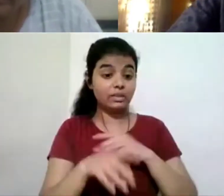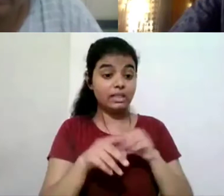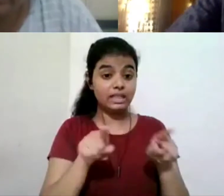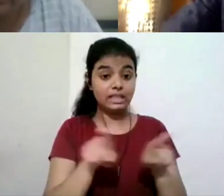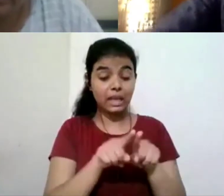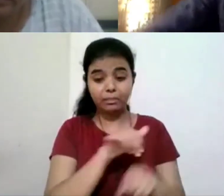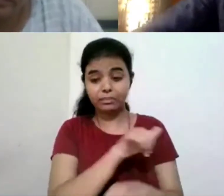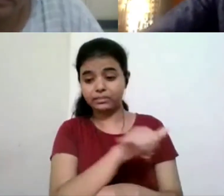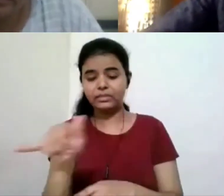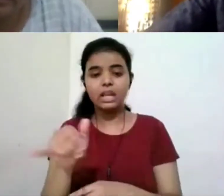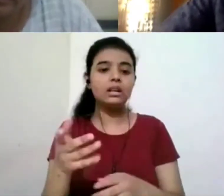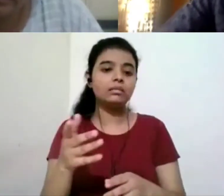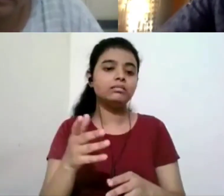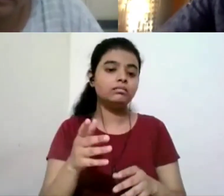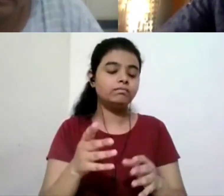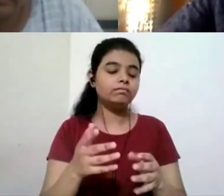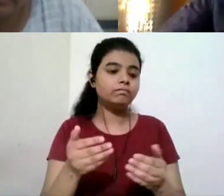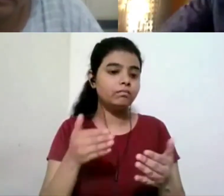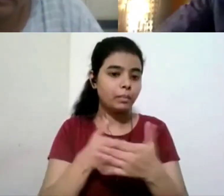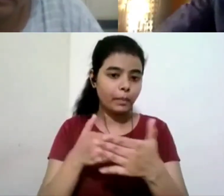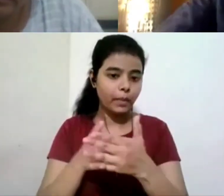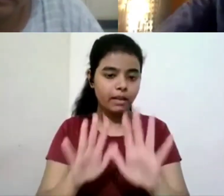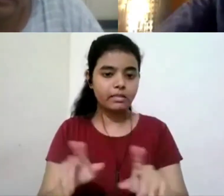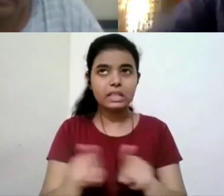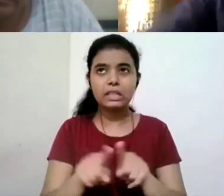said that there is a difference between